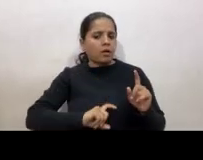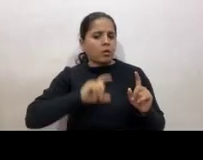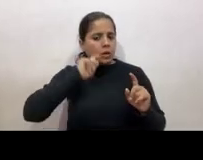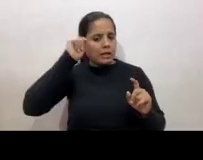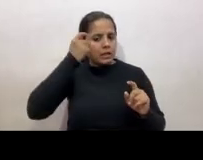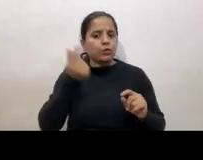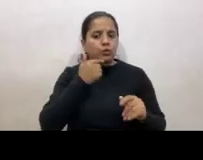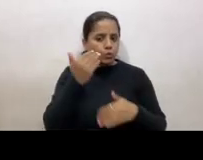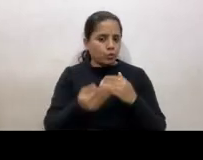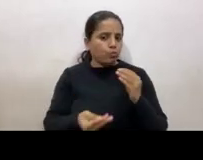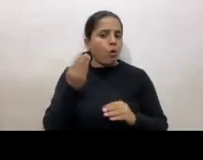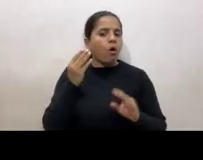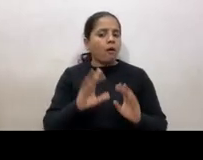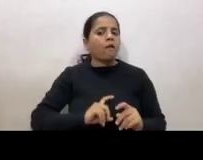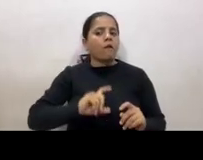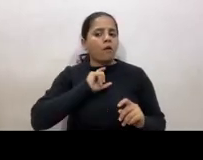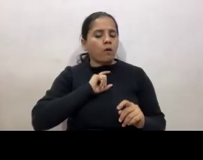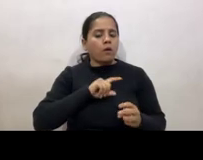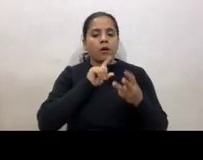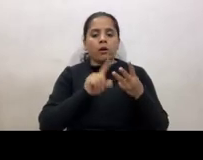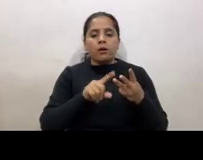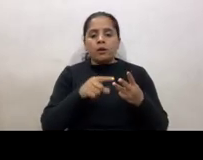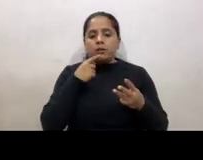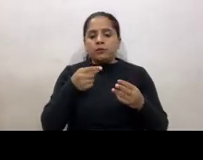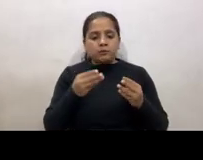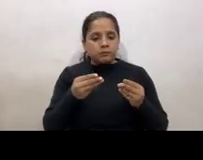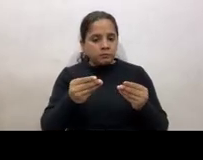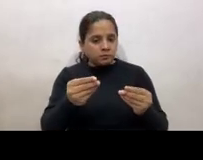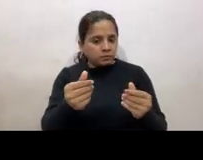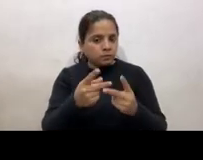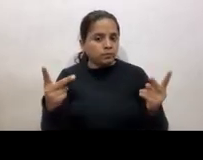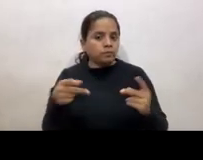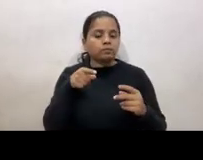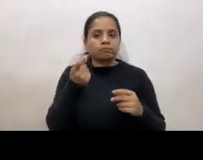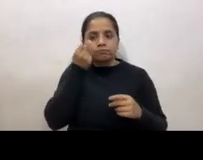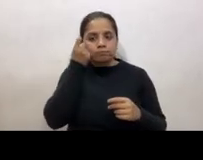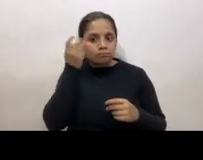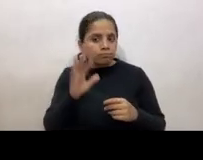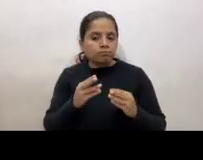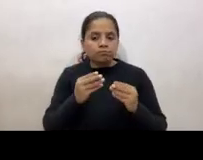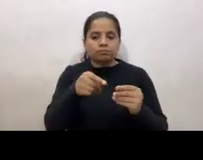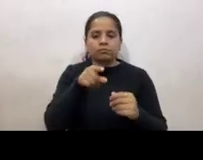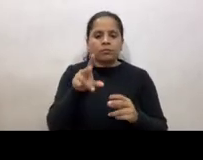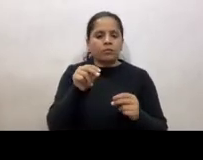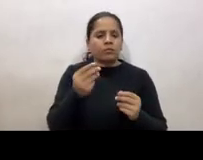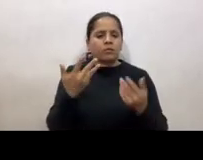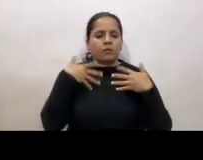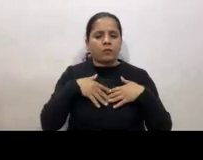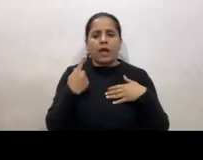English, right? And the third point, fluency develops through understanding, not immersion